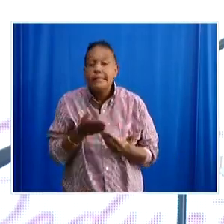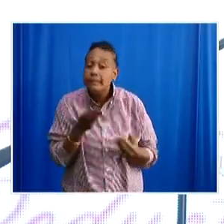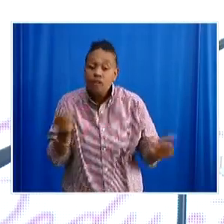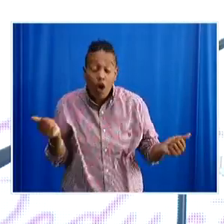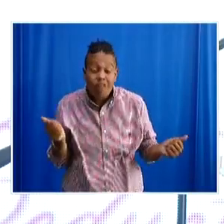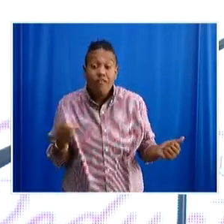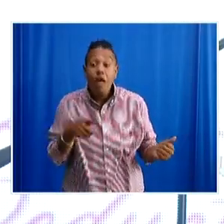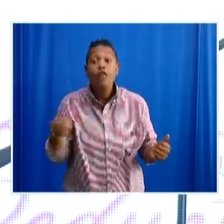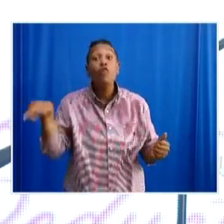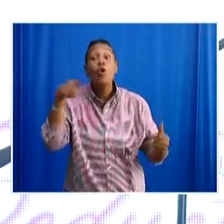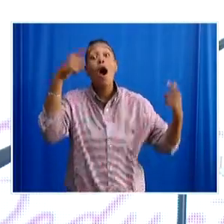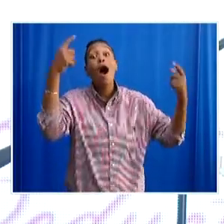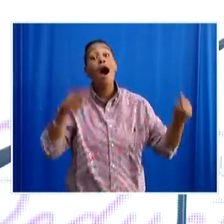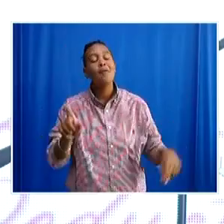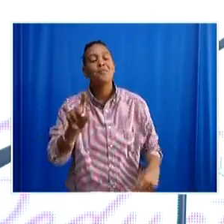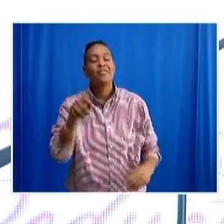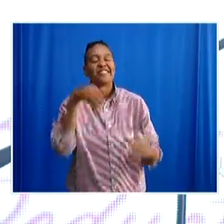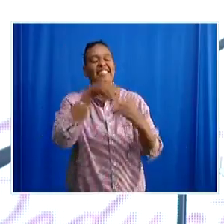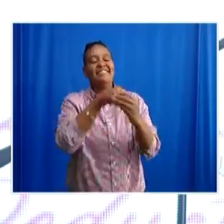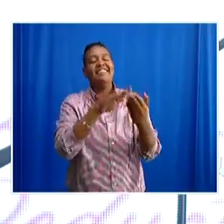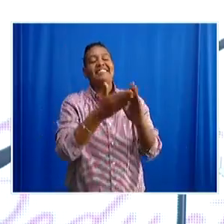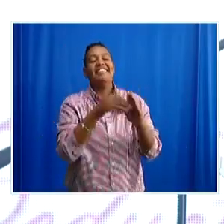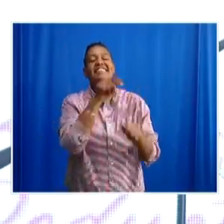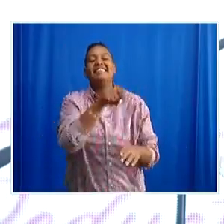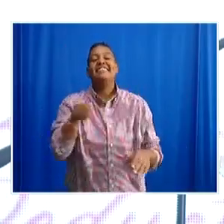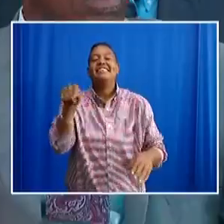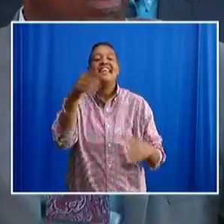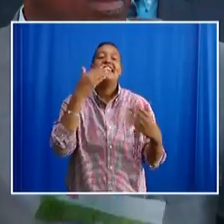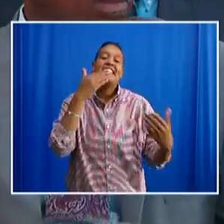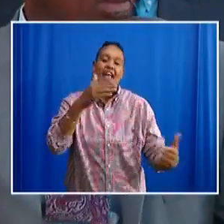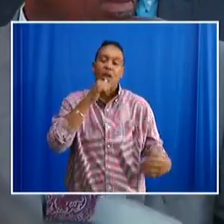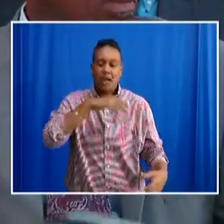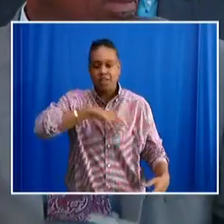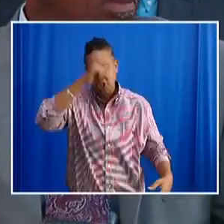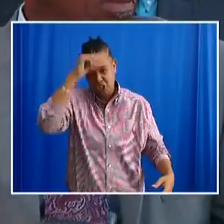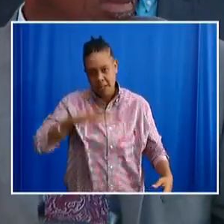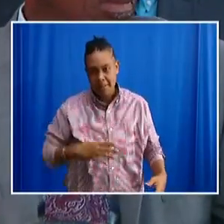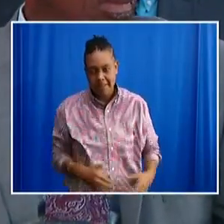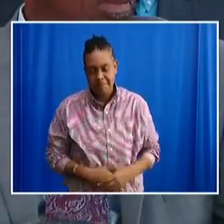made within cities. Thank you very much. May you enjoy the rest of the day.